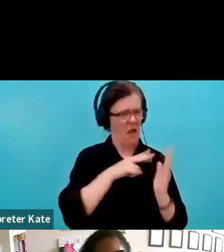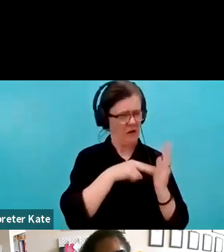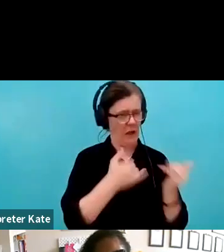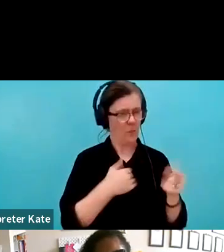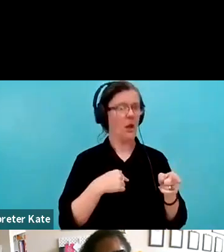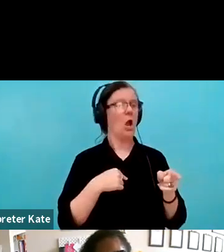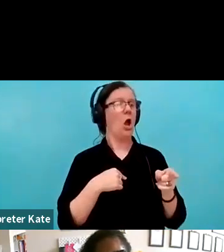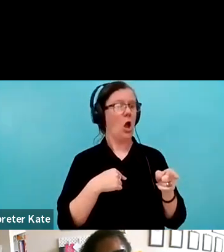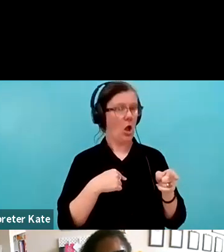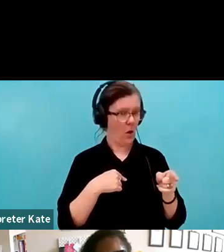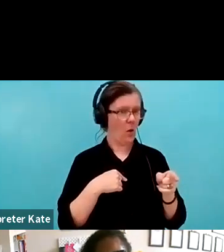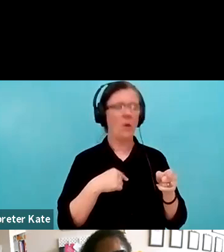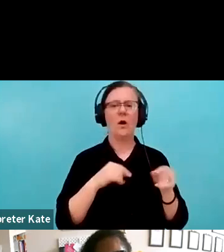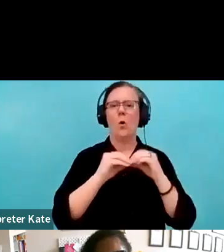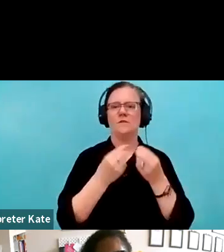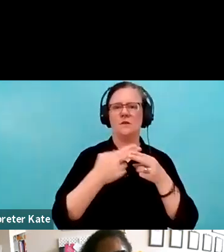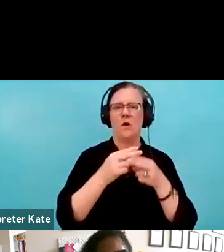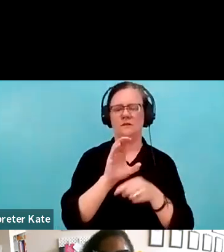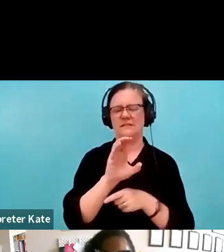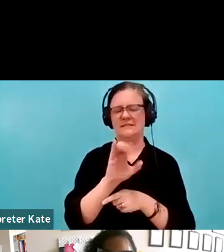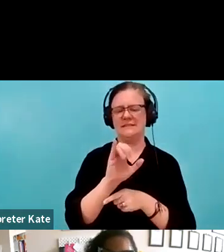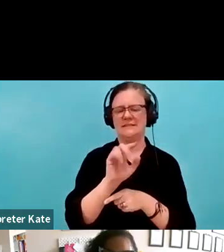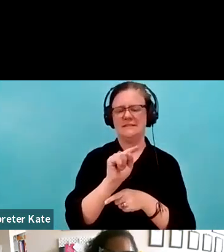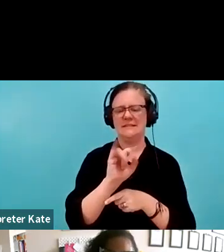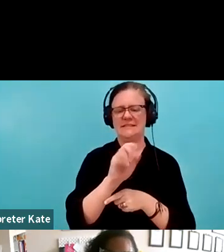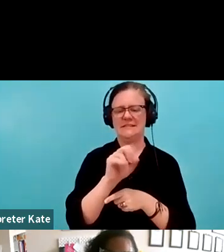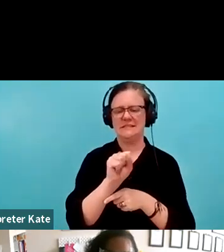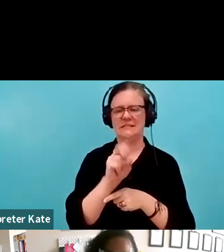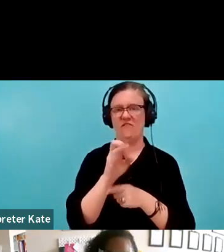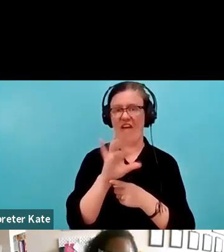for the fact that ignorance is not